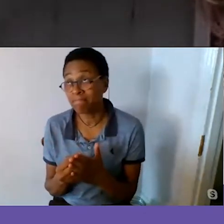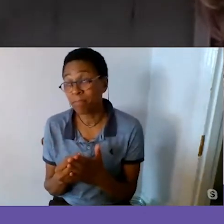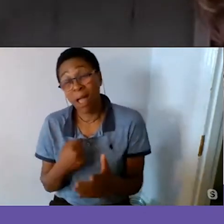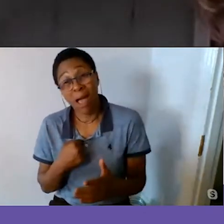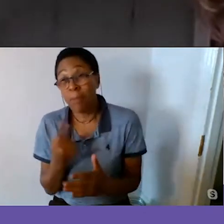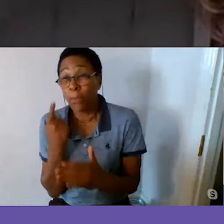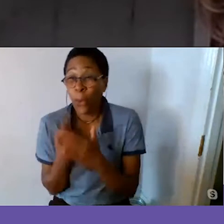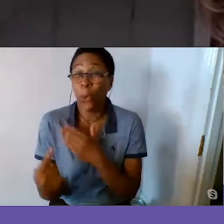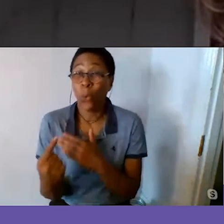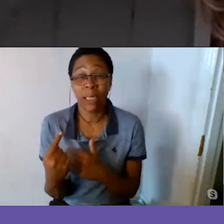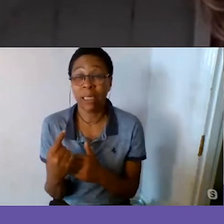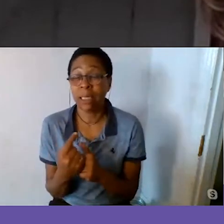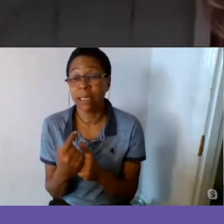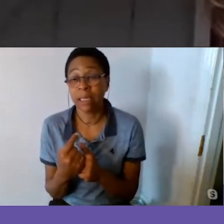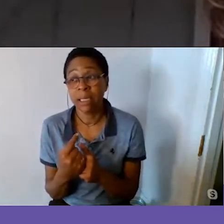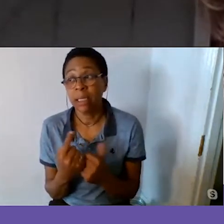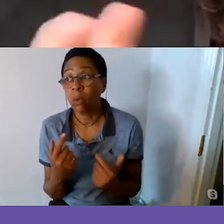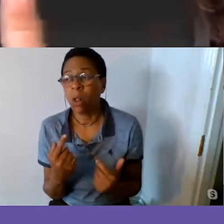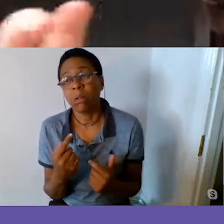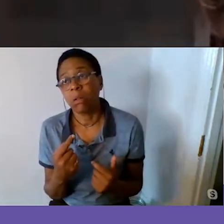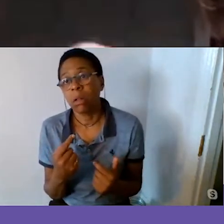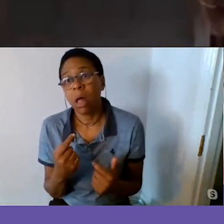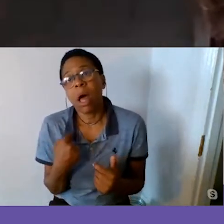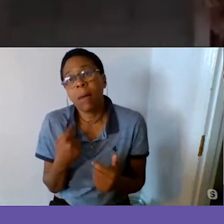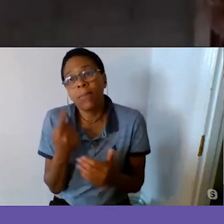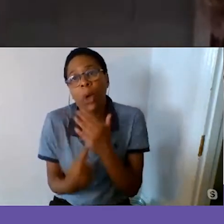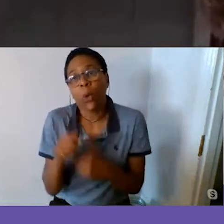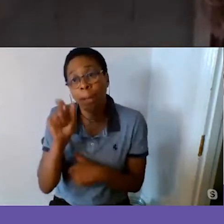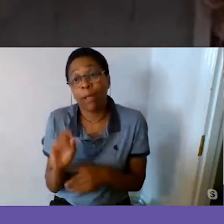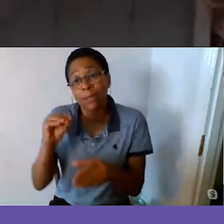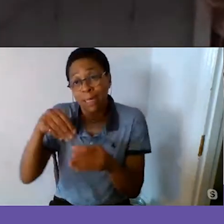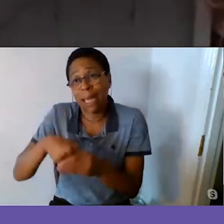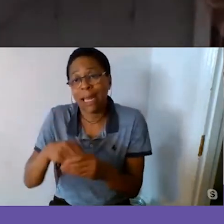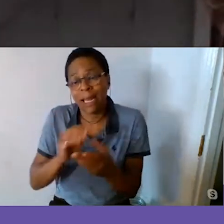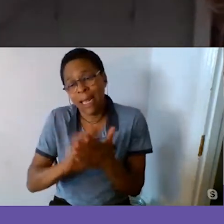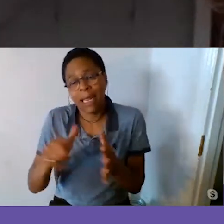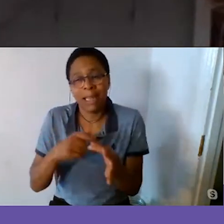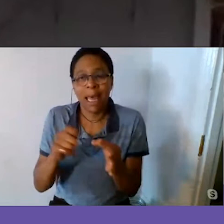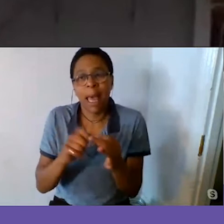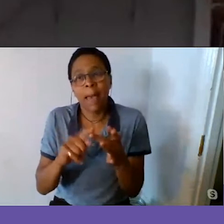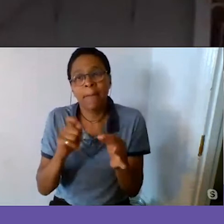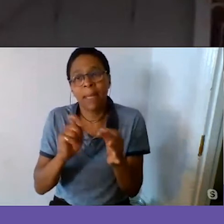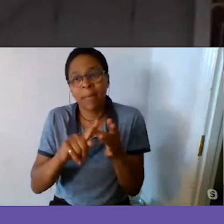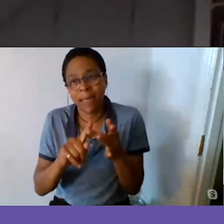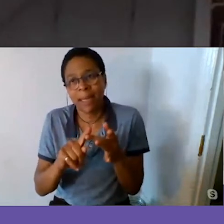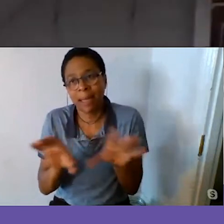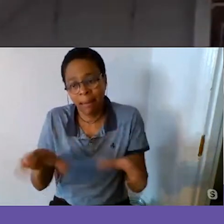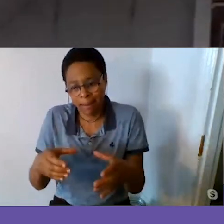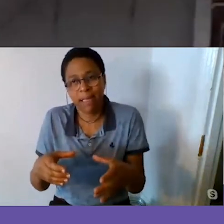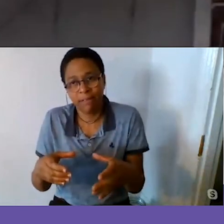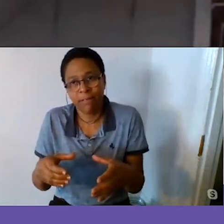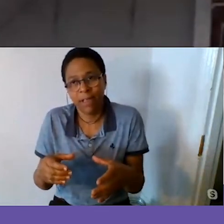I'm the only one actually technically who's part of Habibi Collective. So it's a collective, but I work with people all the time, and I work